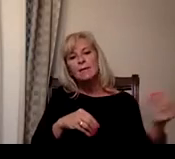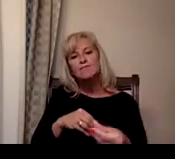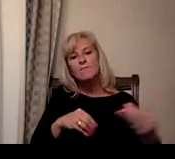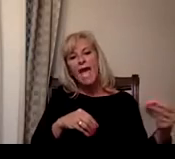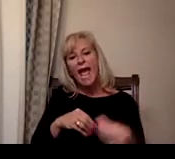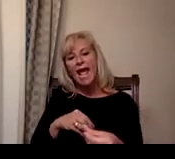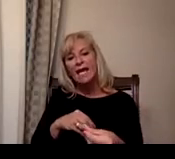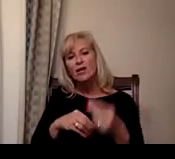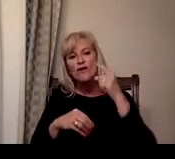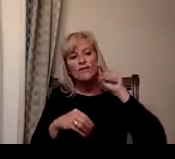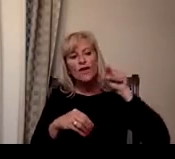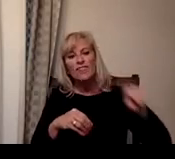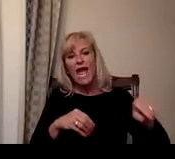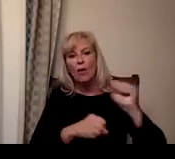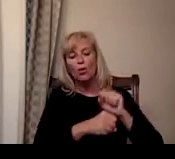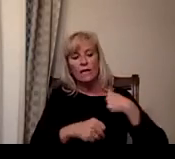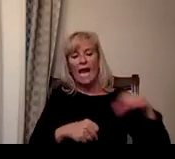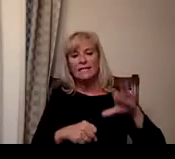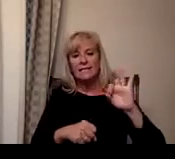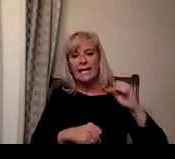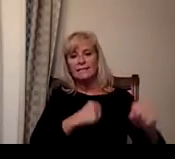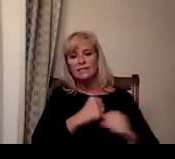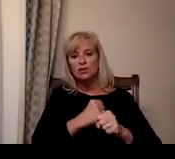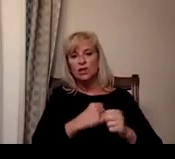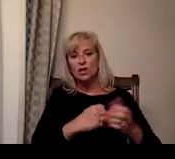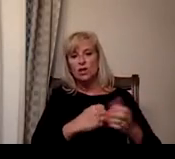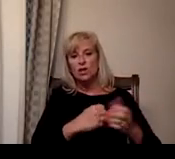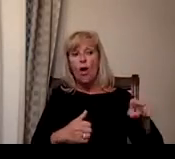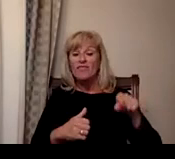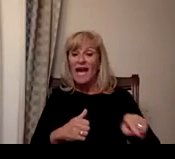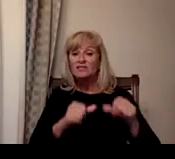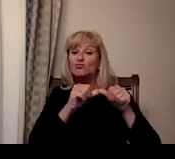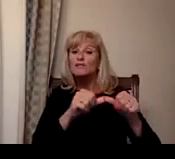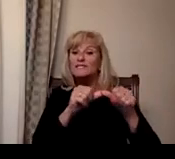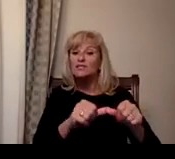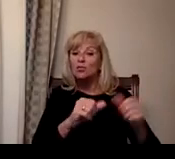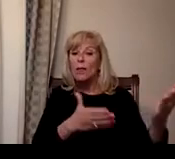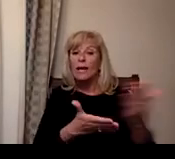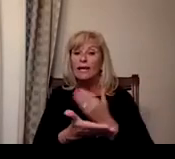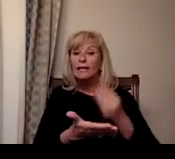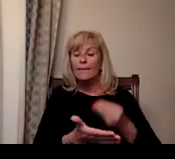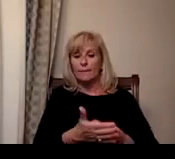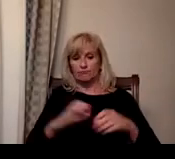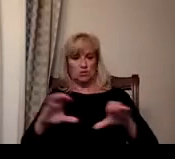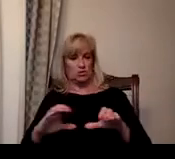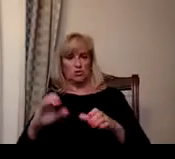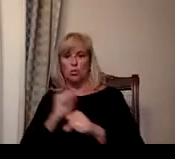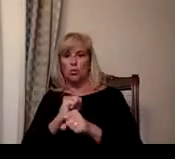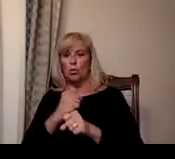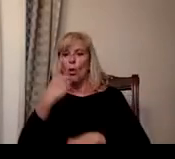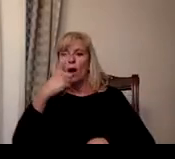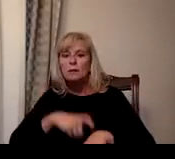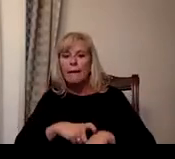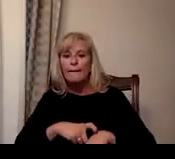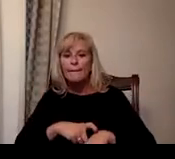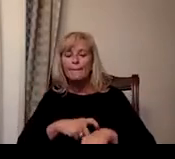later, because customers of mine are still using that. That is what residual income is. You do the work once and you continue to get paid as